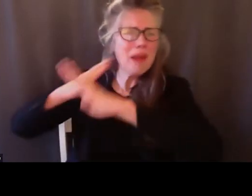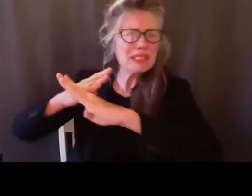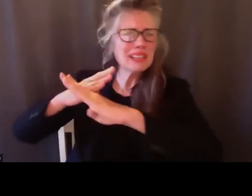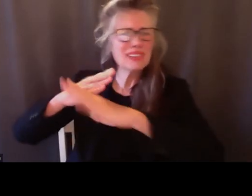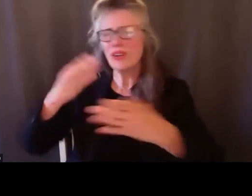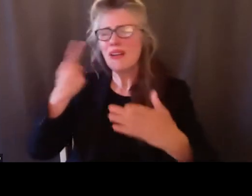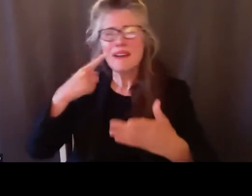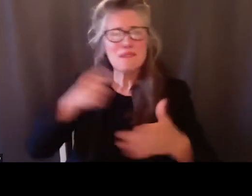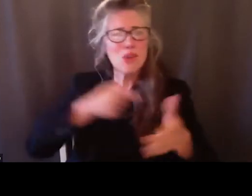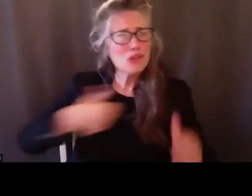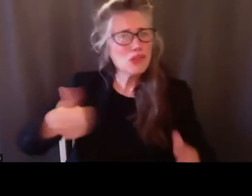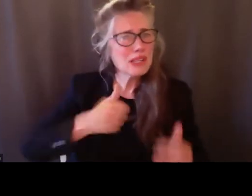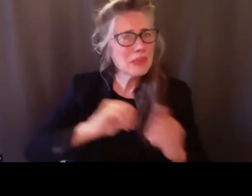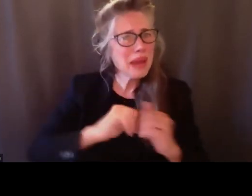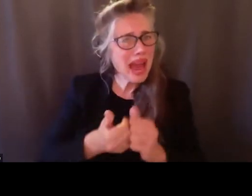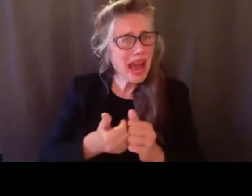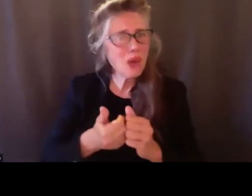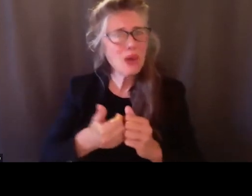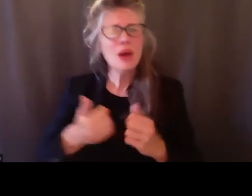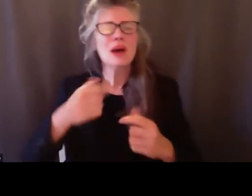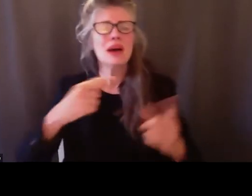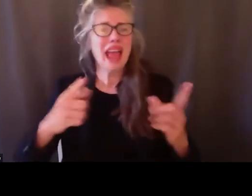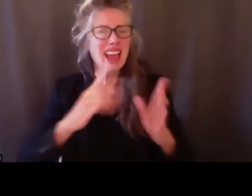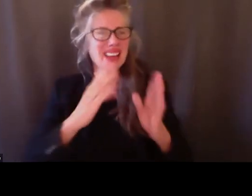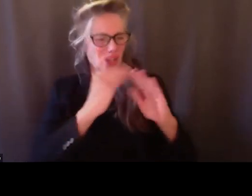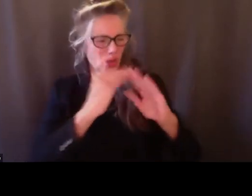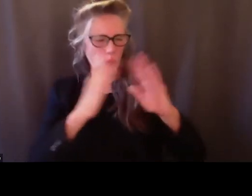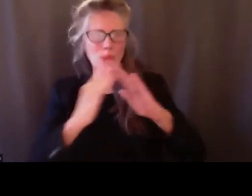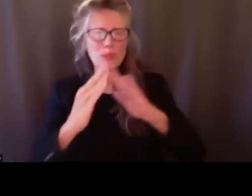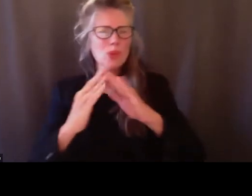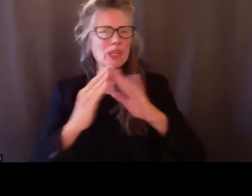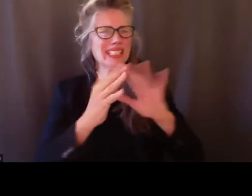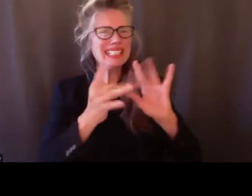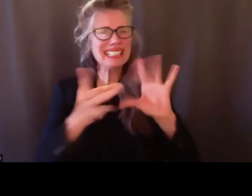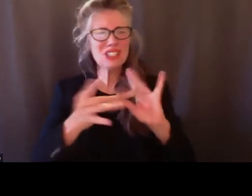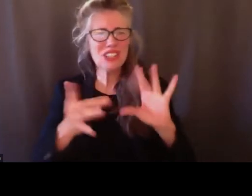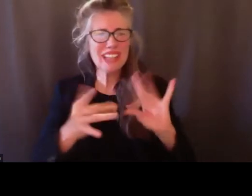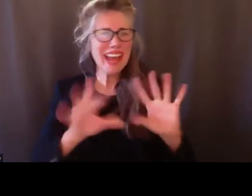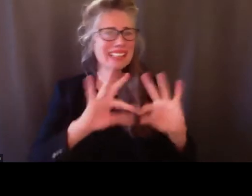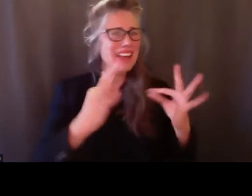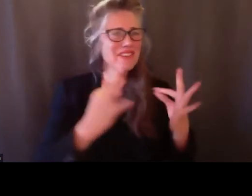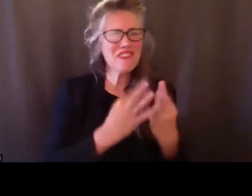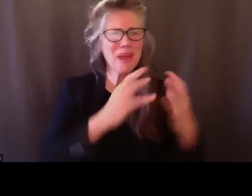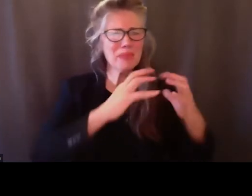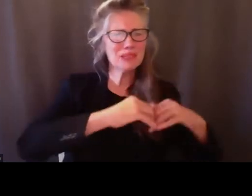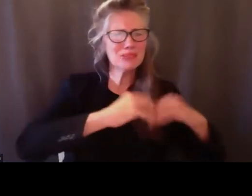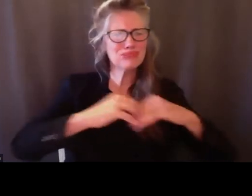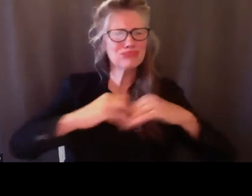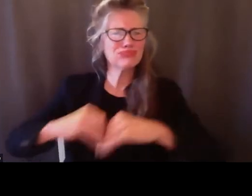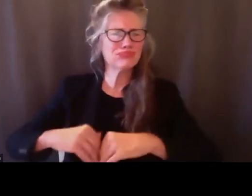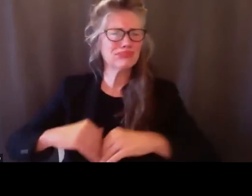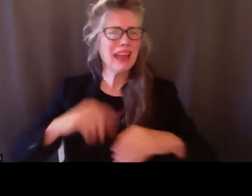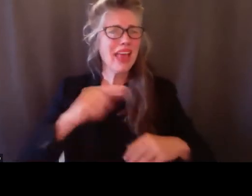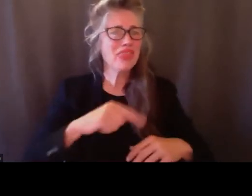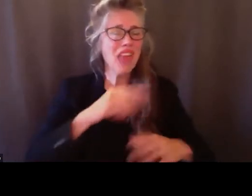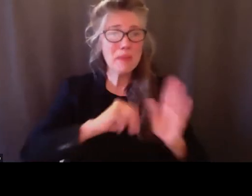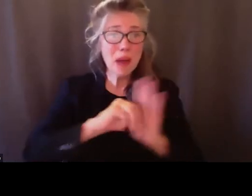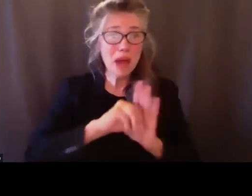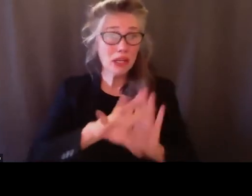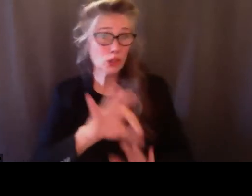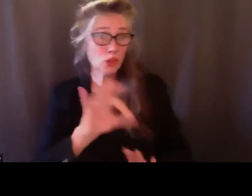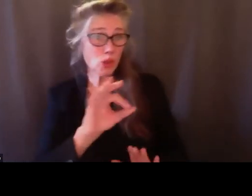transportation, not to mention the breakdown of community and disconnection between families and sense of neighborhood. The model chosen for McKinley